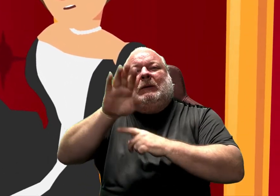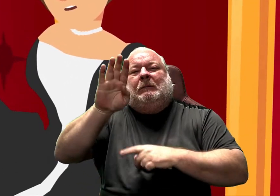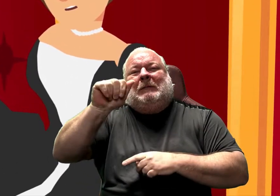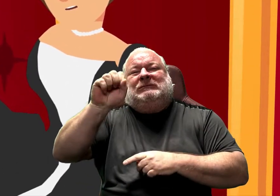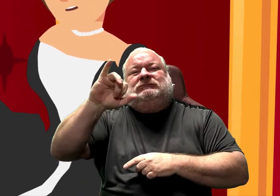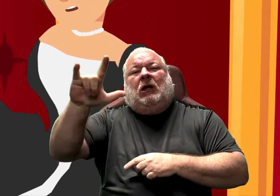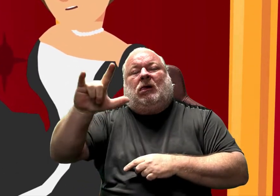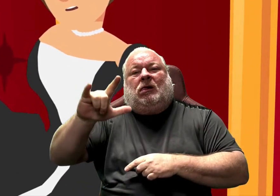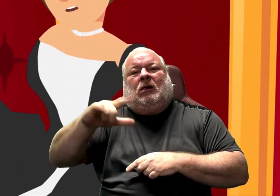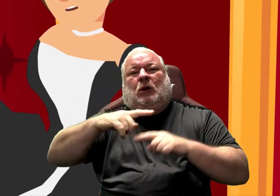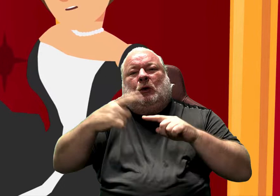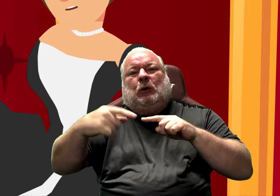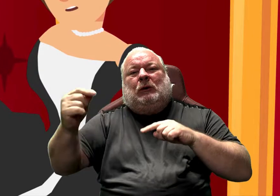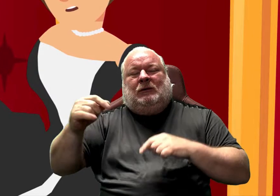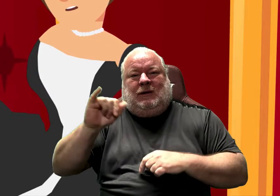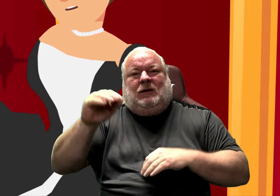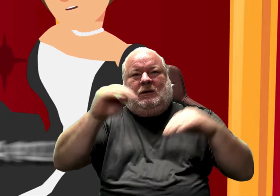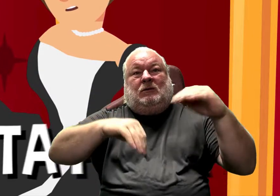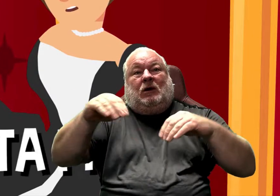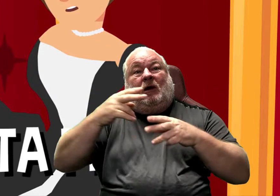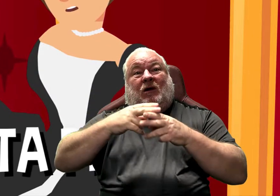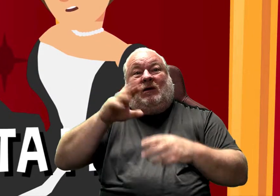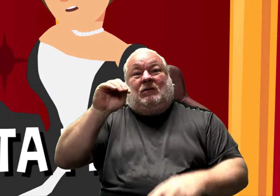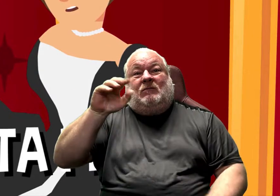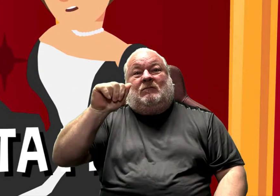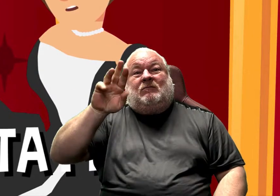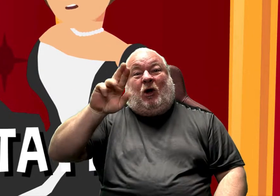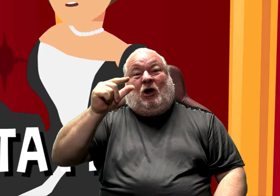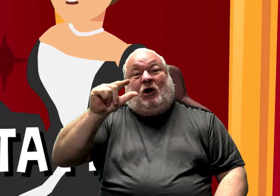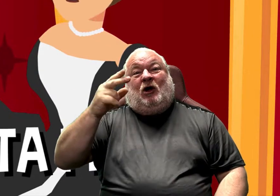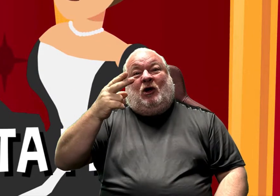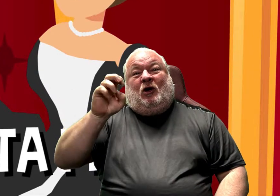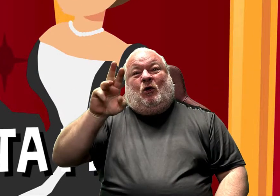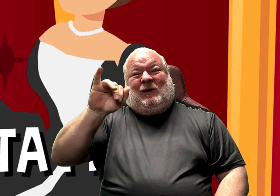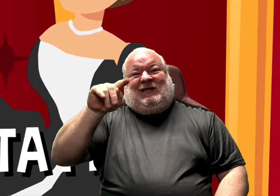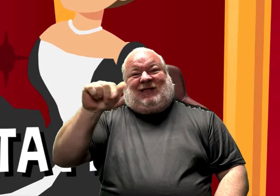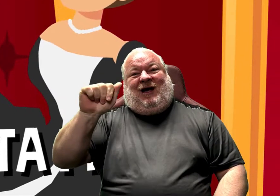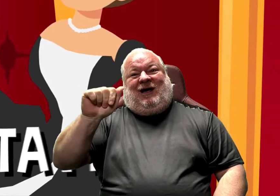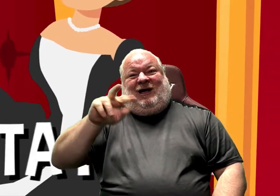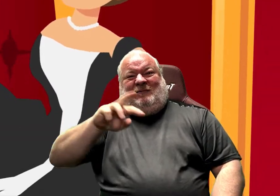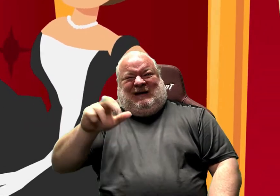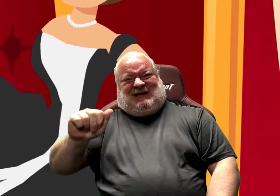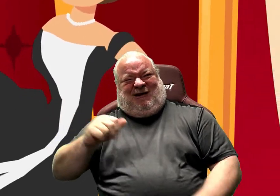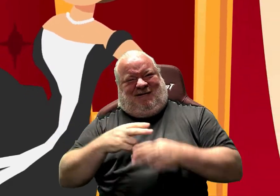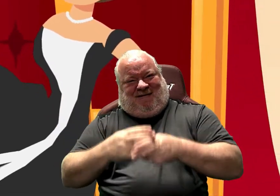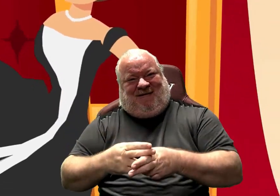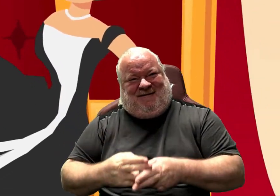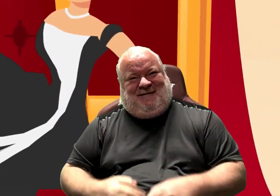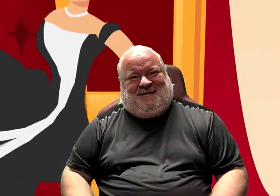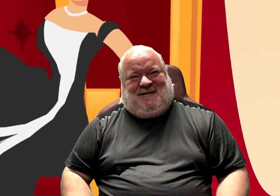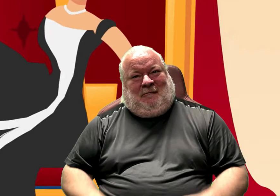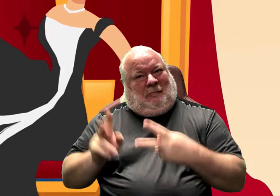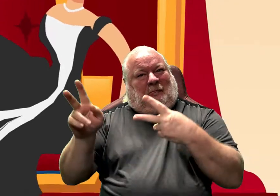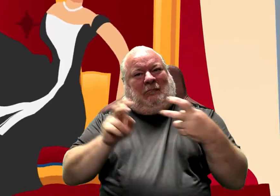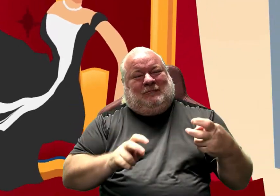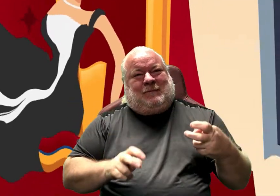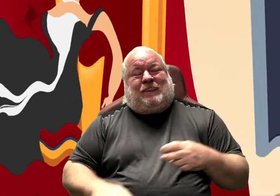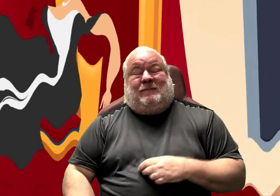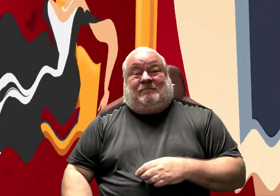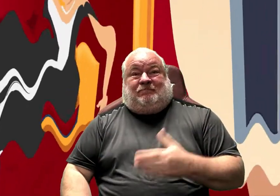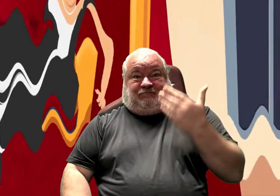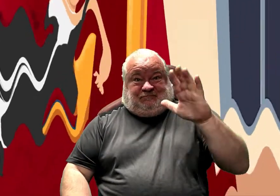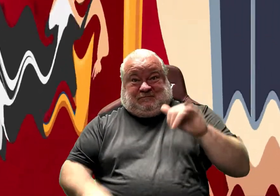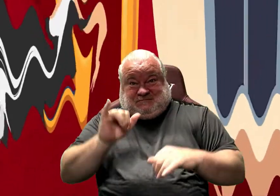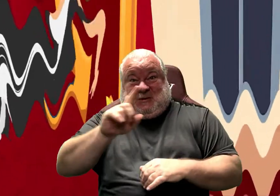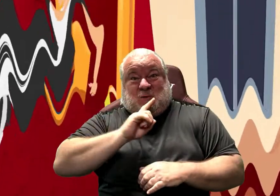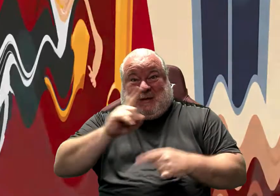sounds familiar, it's because we still call that a margherita pizza today. Now, whether or not this bit of historical pizza